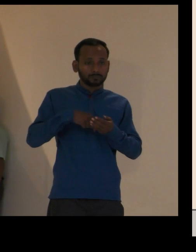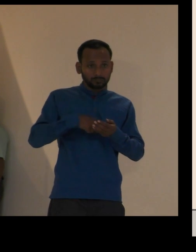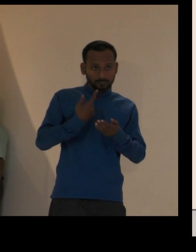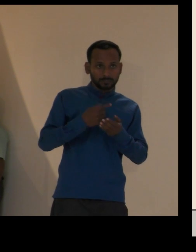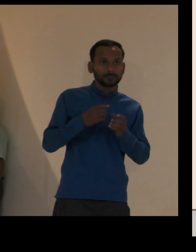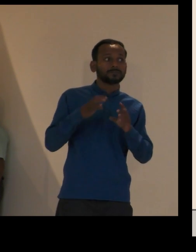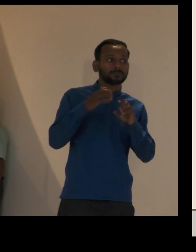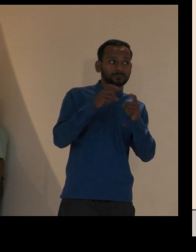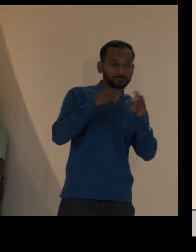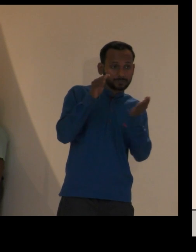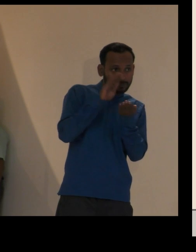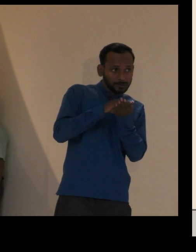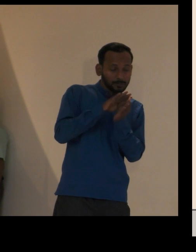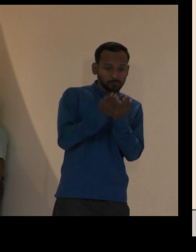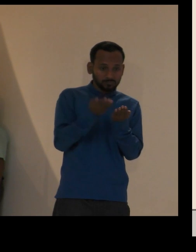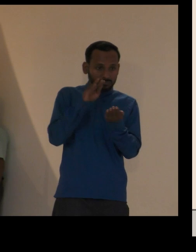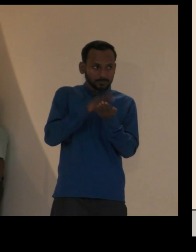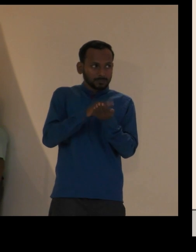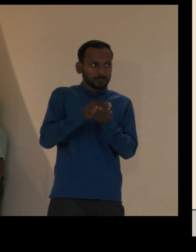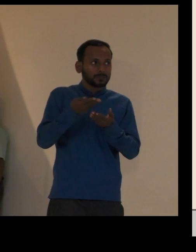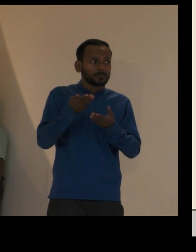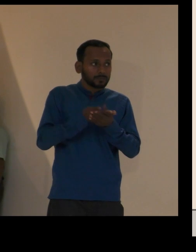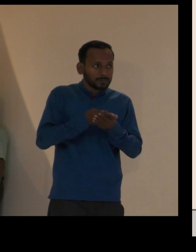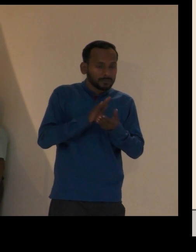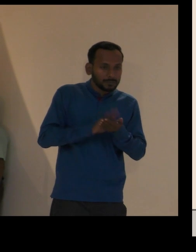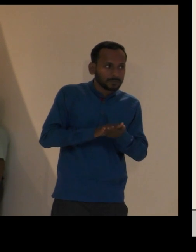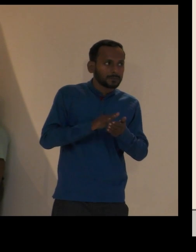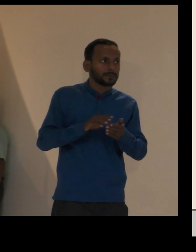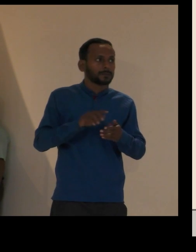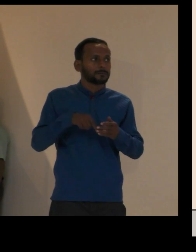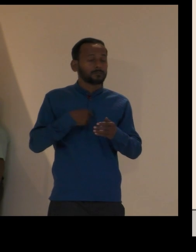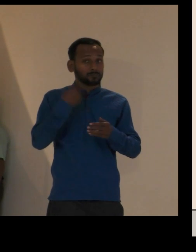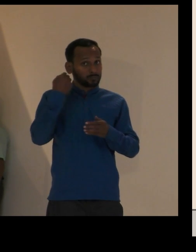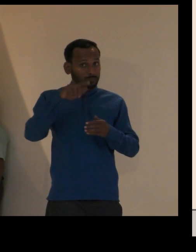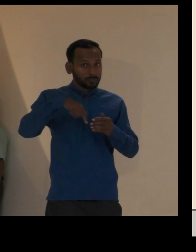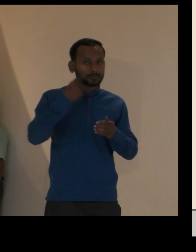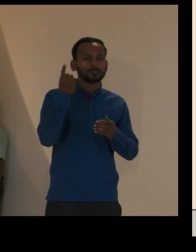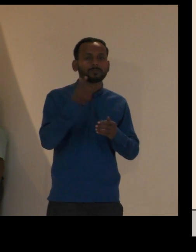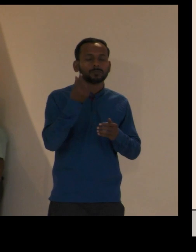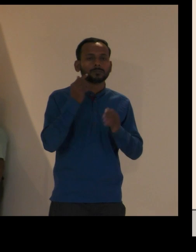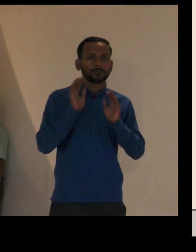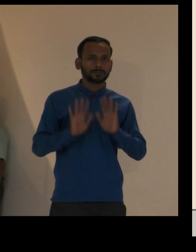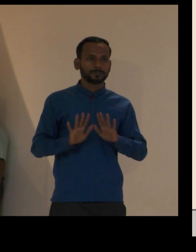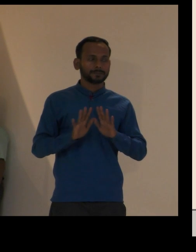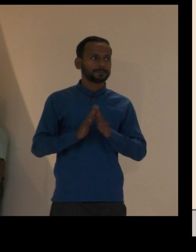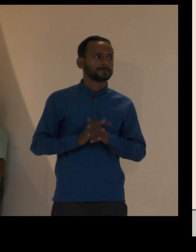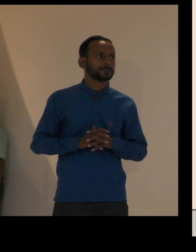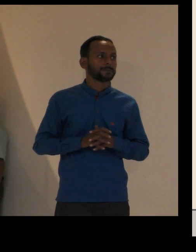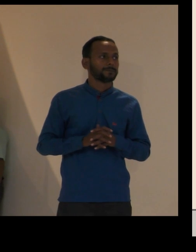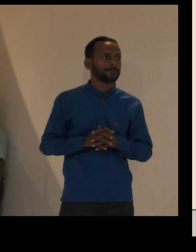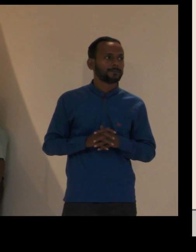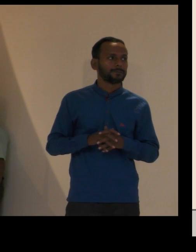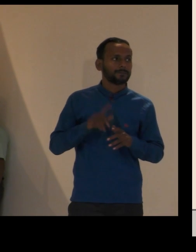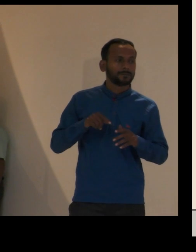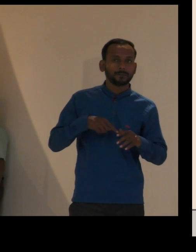catalog that actually makes a lot of difference to what the artifact eventually will lead to.